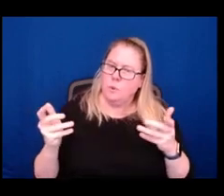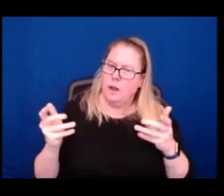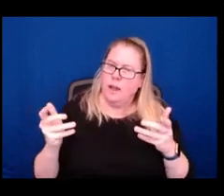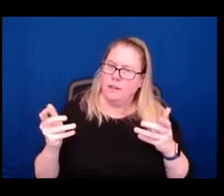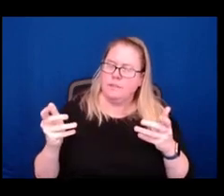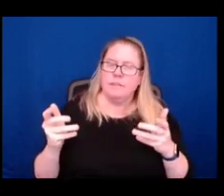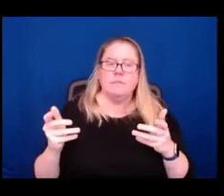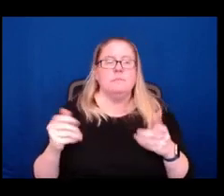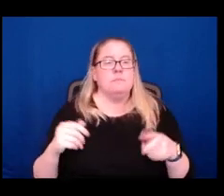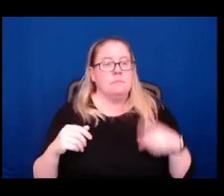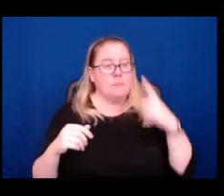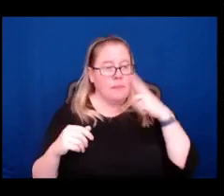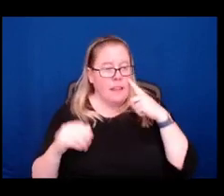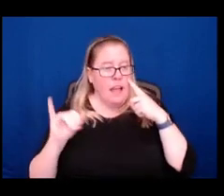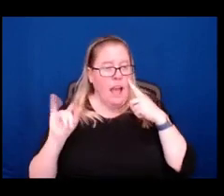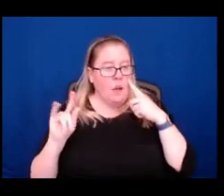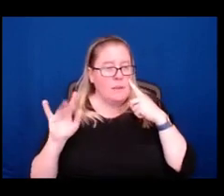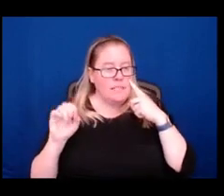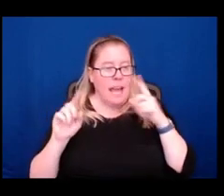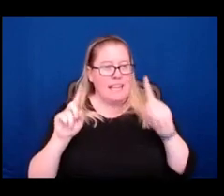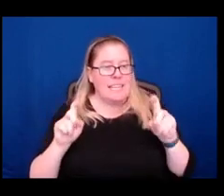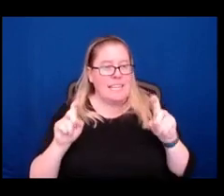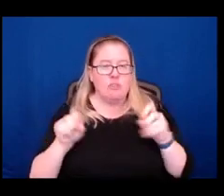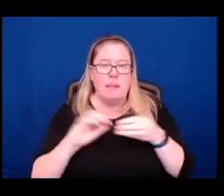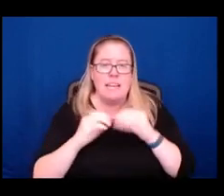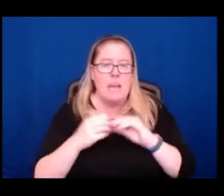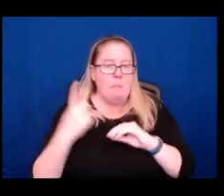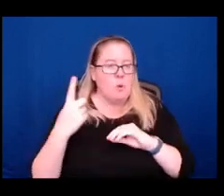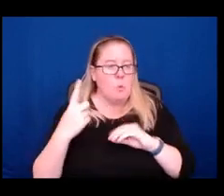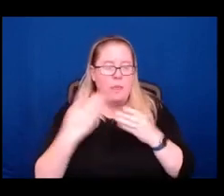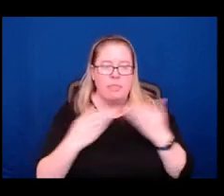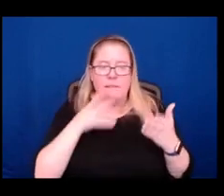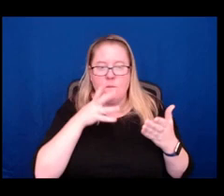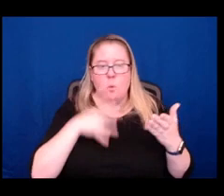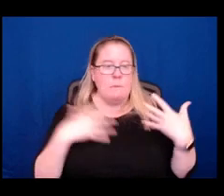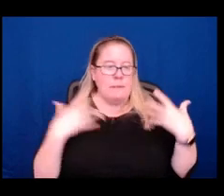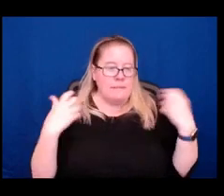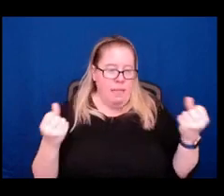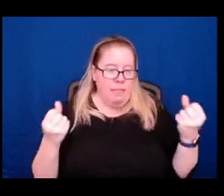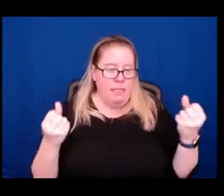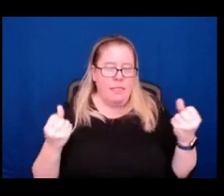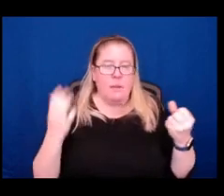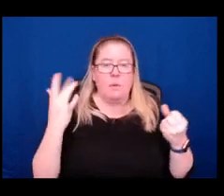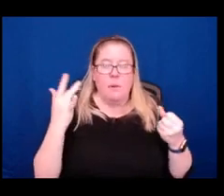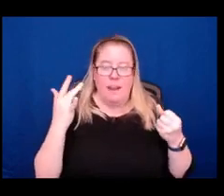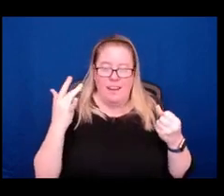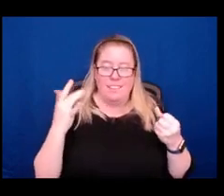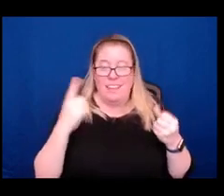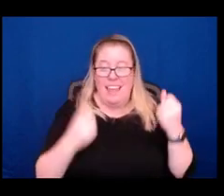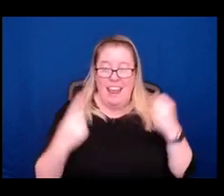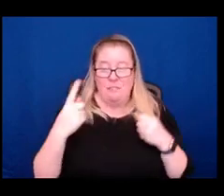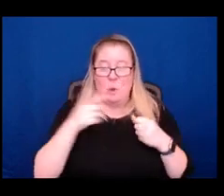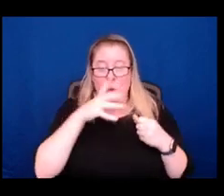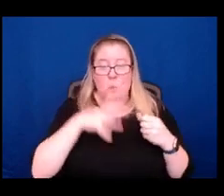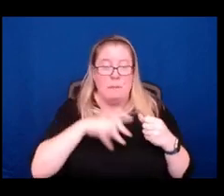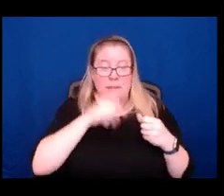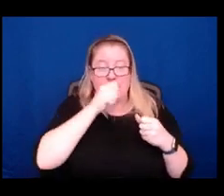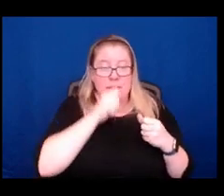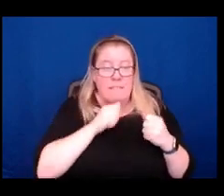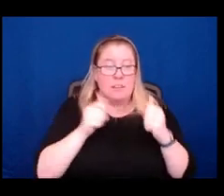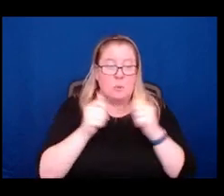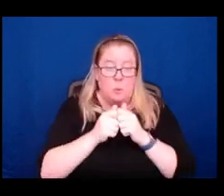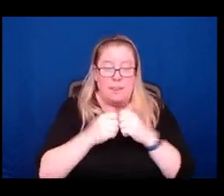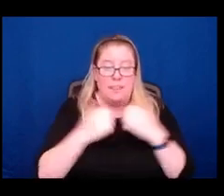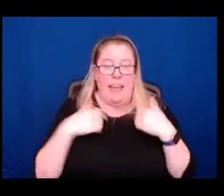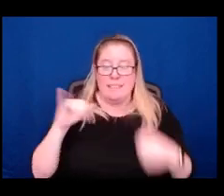iodine testing should be the number one thing we do for women's health, because nearly everything a woman suffers from has